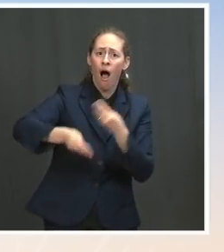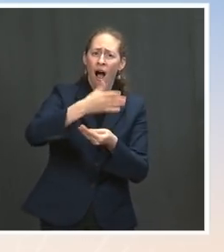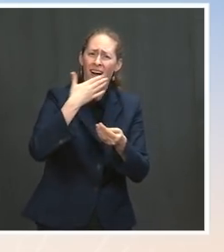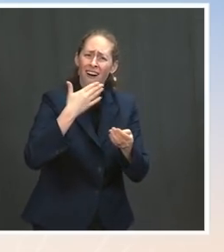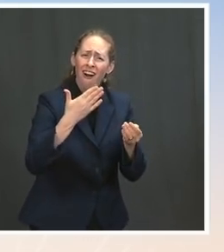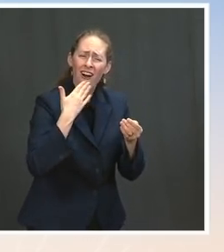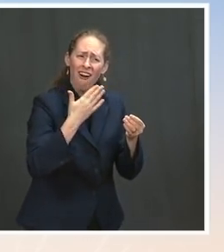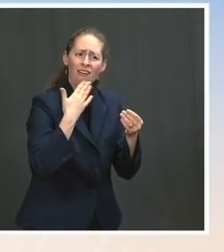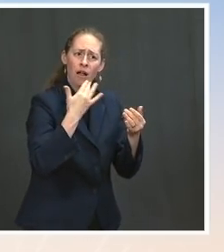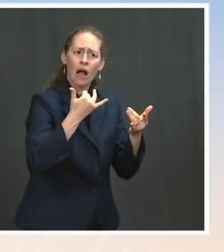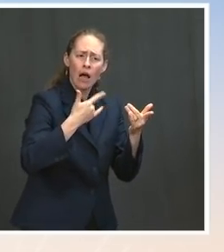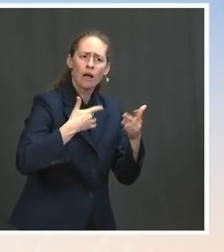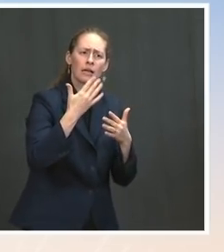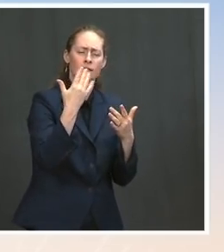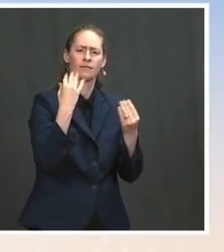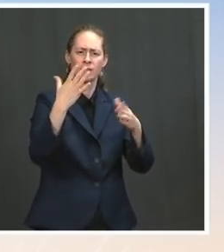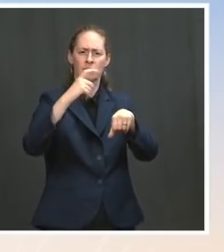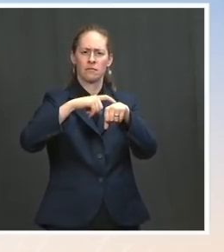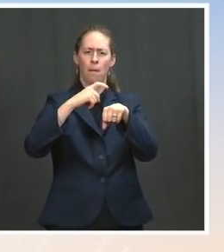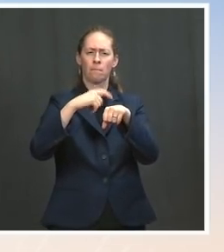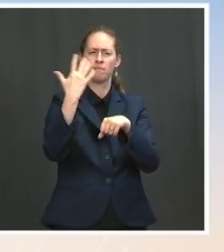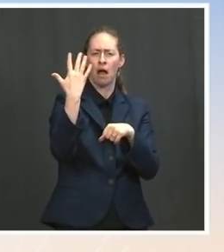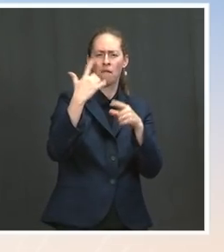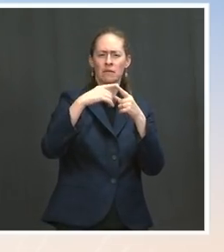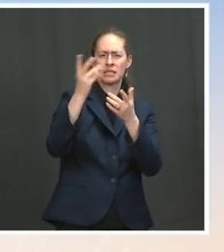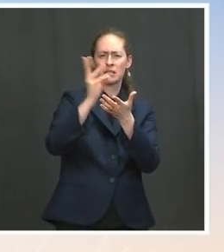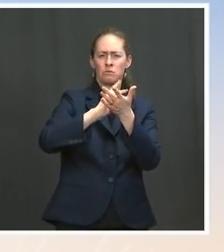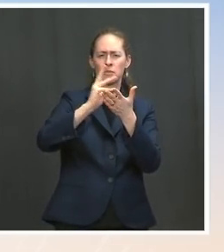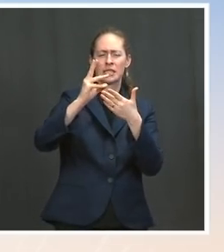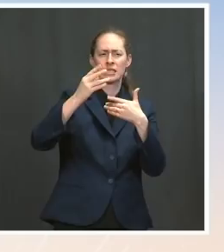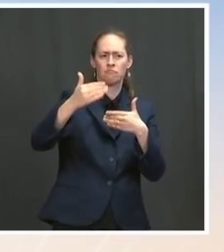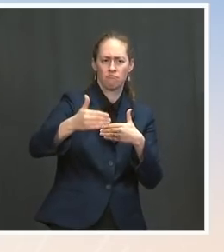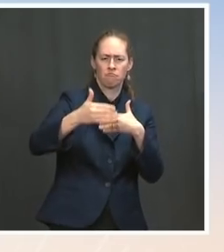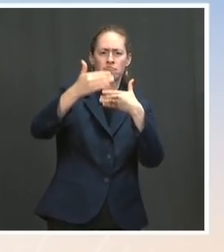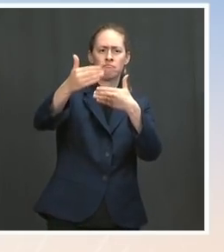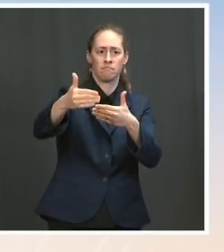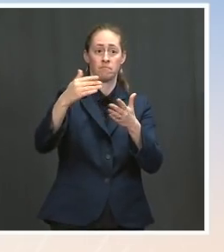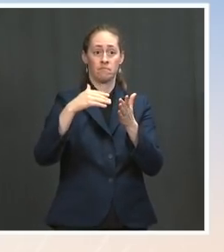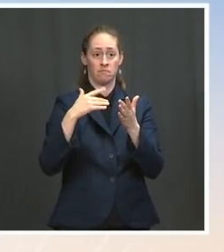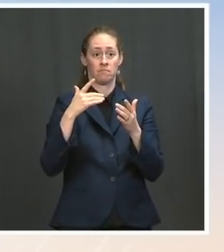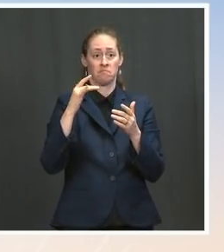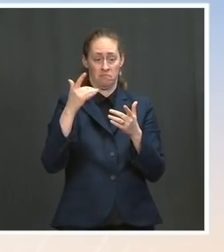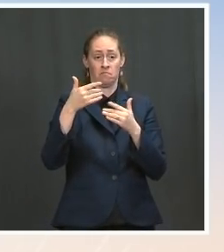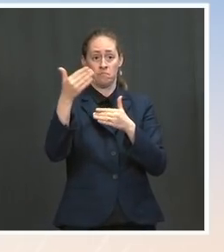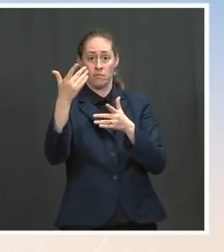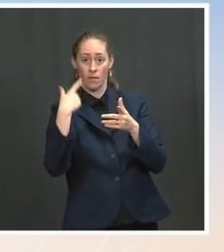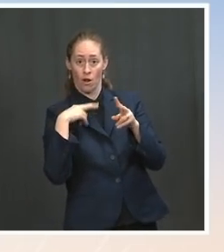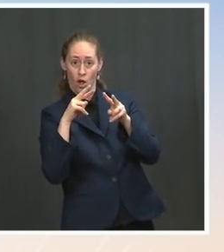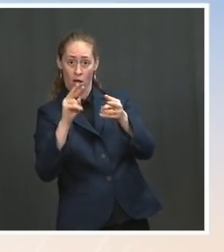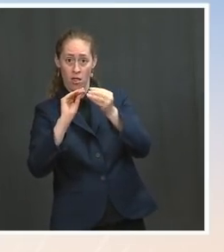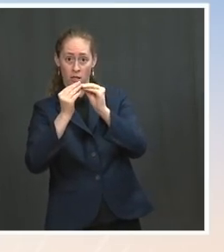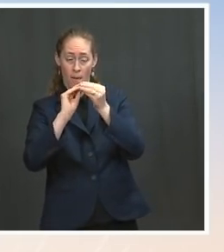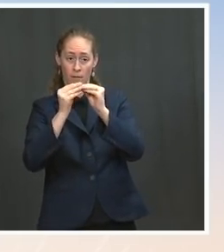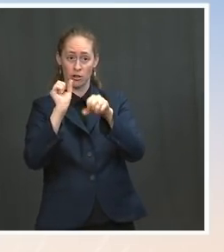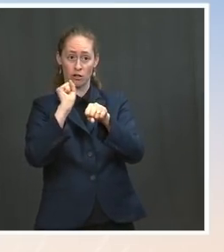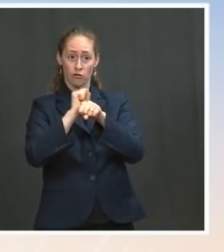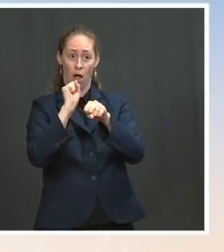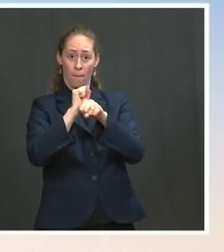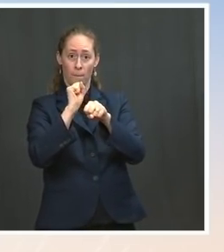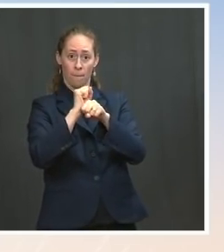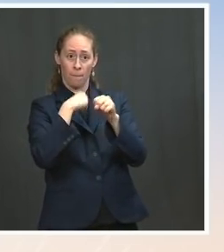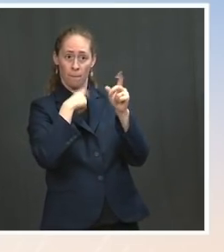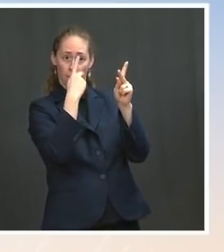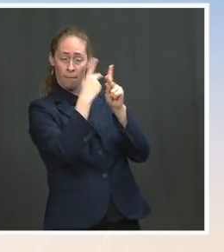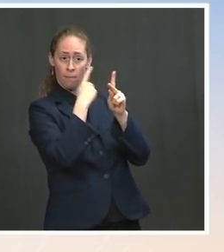5 to 6 week cycle. So the data that was taken for the May jobs number, the jobs numbers that came out for April and early May, was from early April. That's